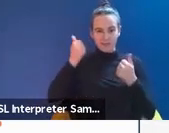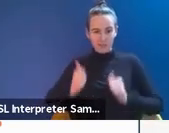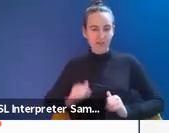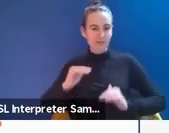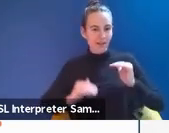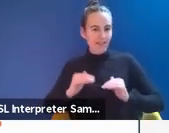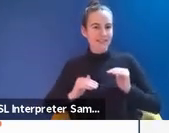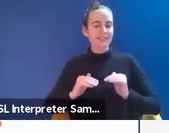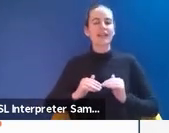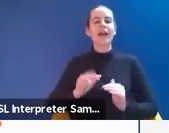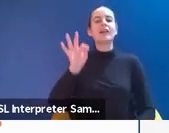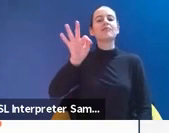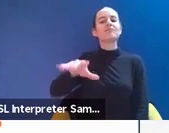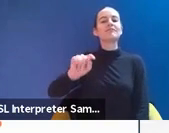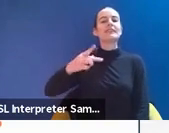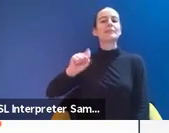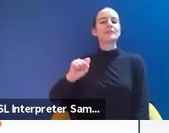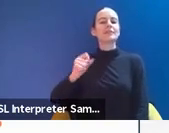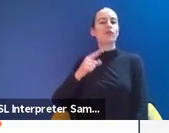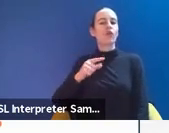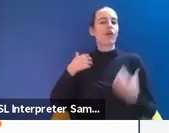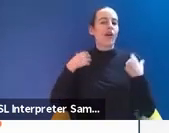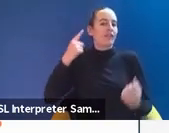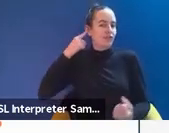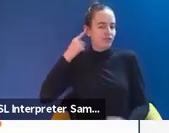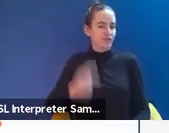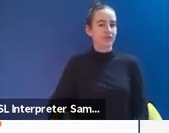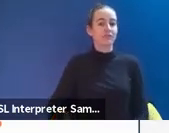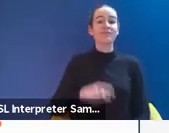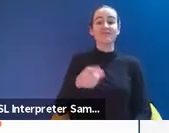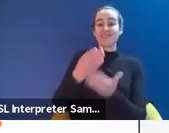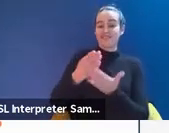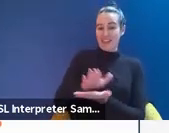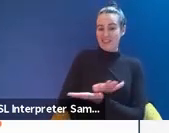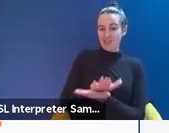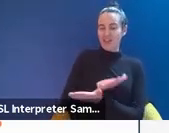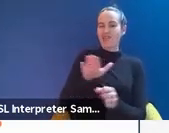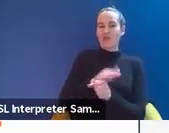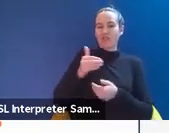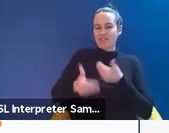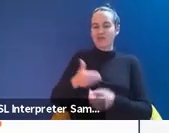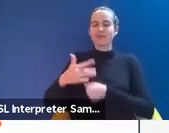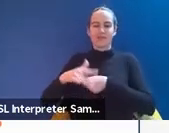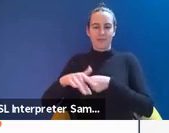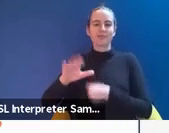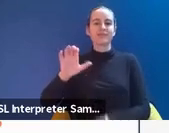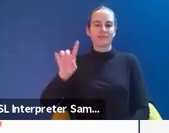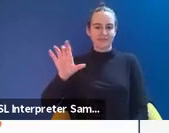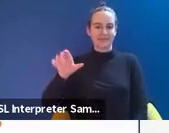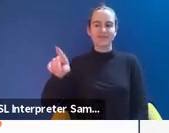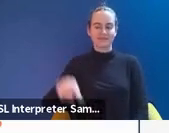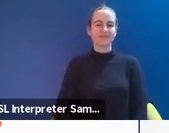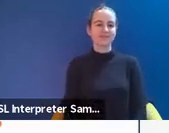ears healthy. This fact sheet and the entire series are available on the CDC website